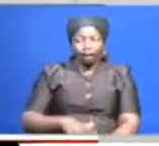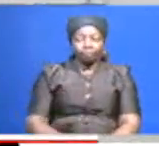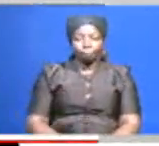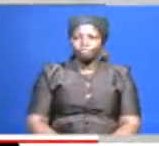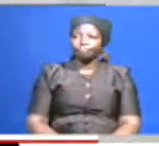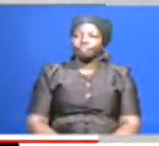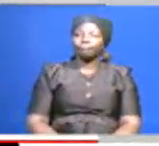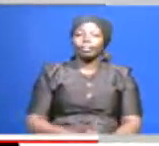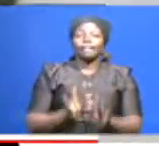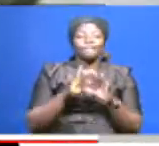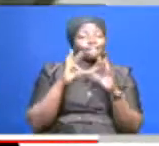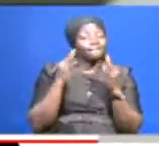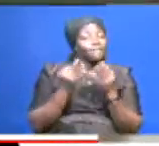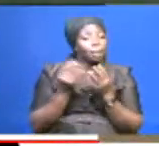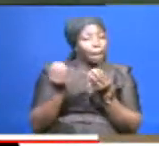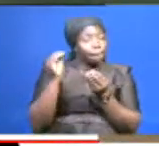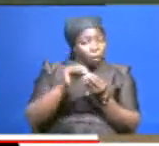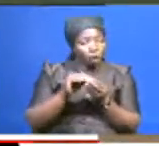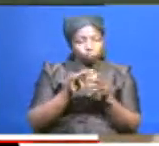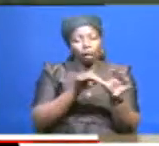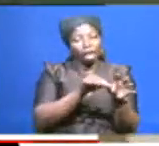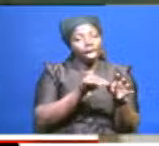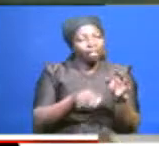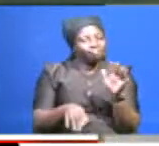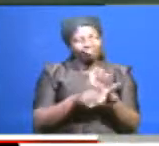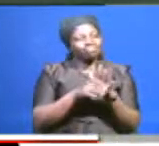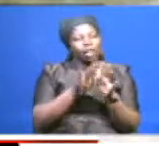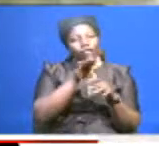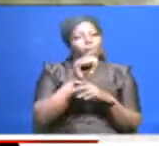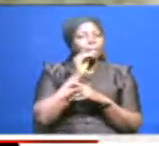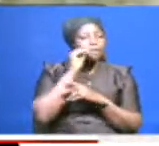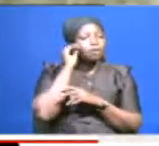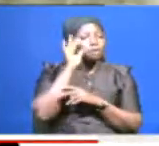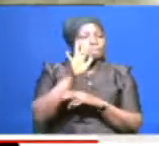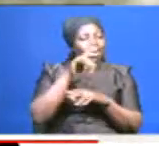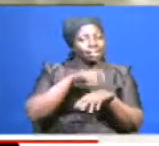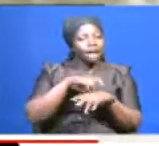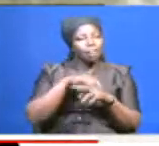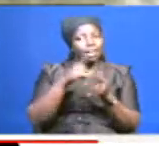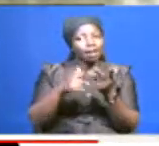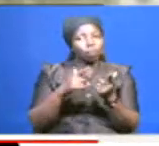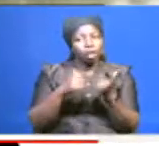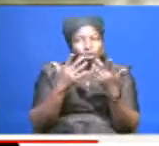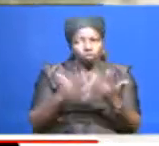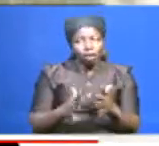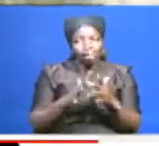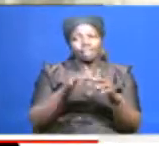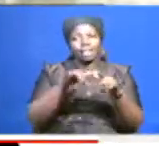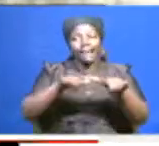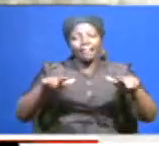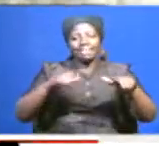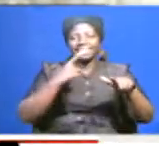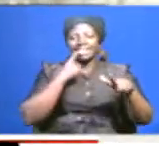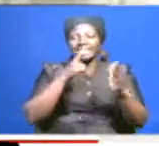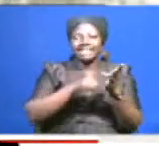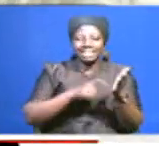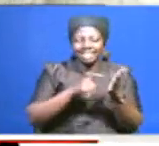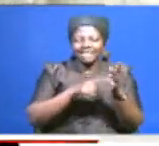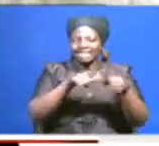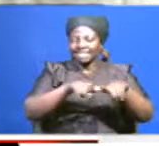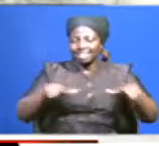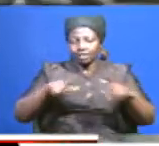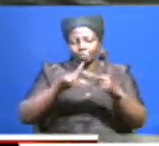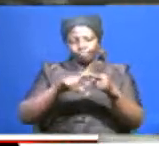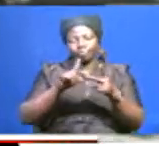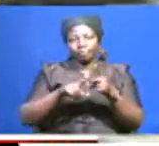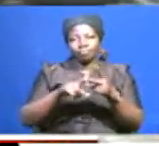More families are being displaced even as they counted losses on their acres of rice, maize, sugarcane and other crops that are now submerged by